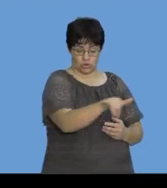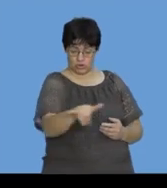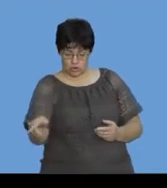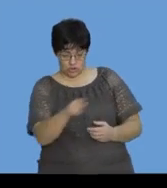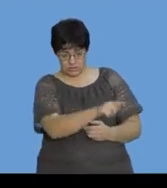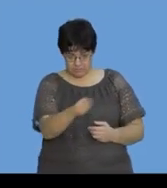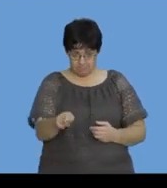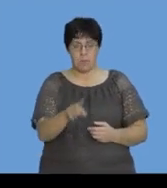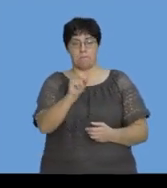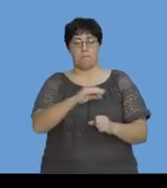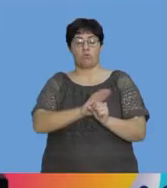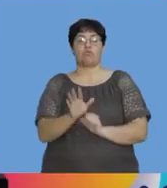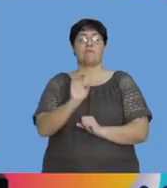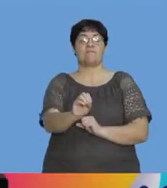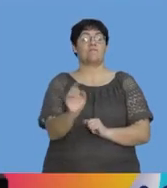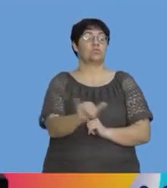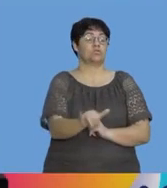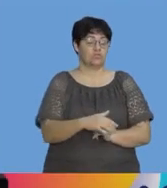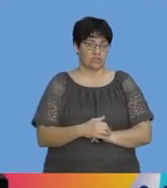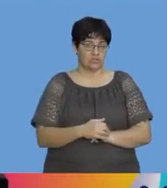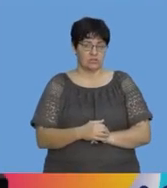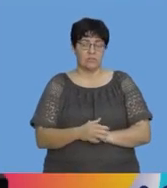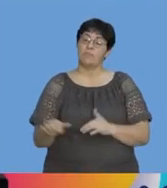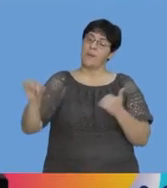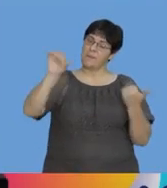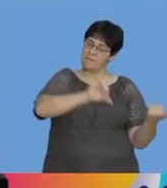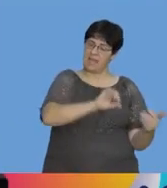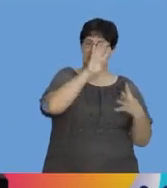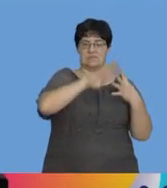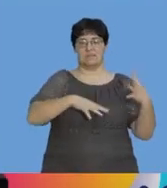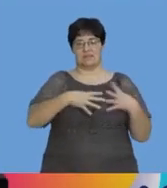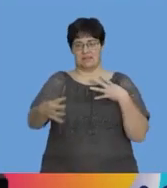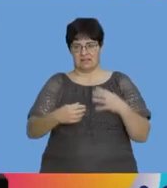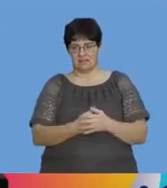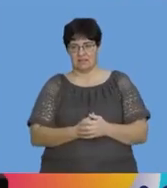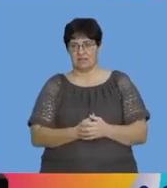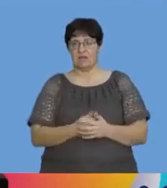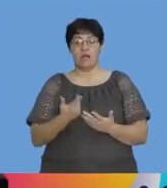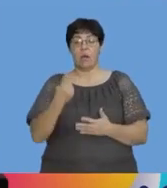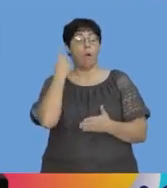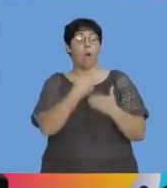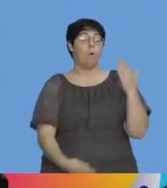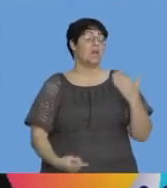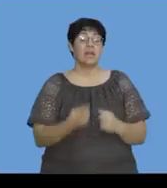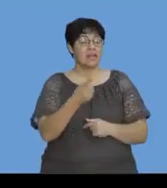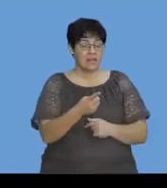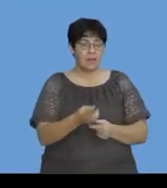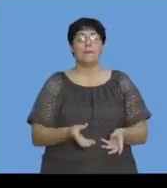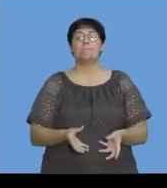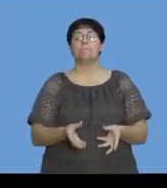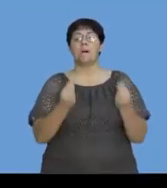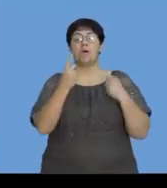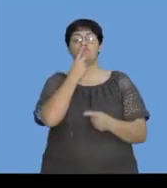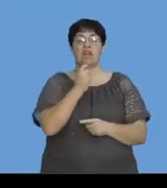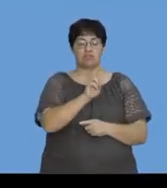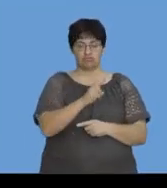simply is, which person has the coronavirus? I go back to my table. What was